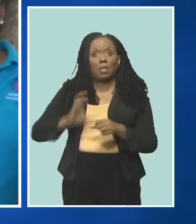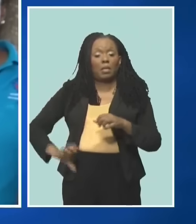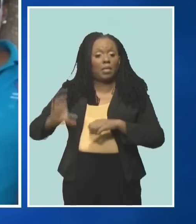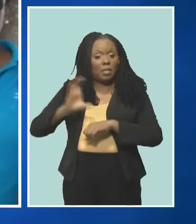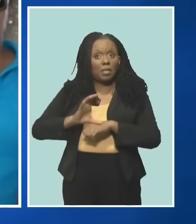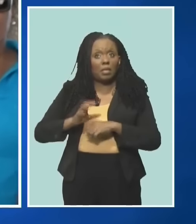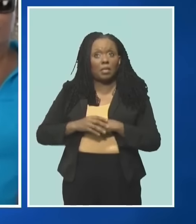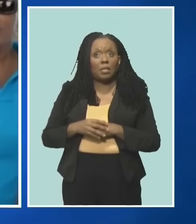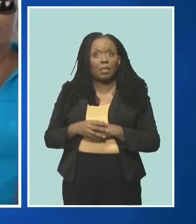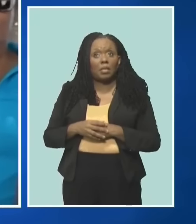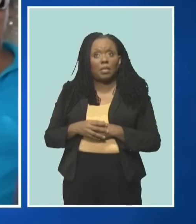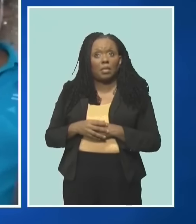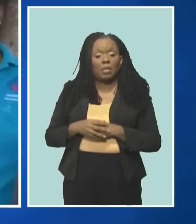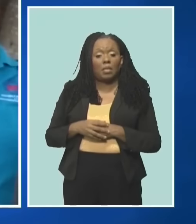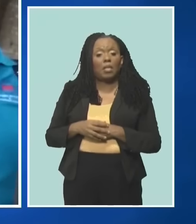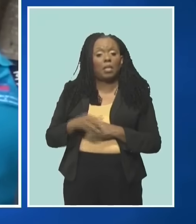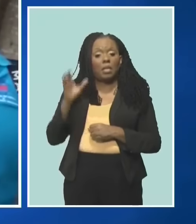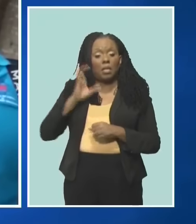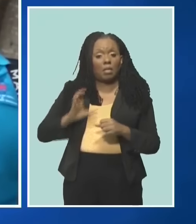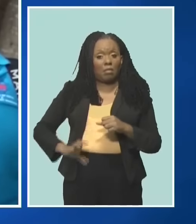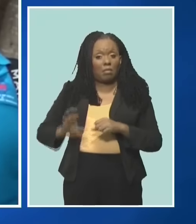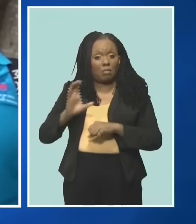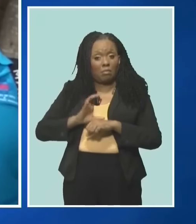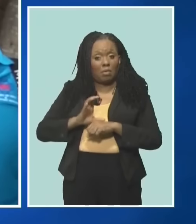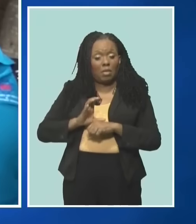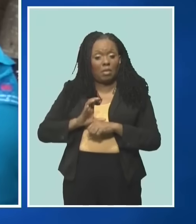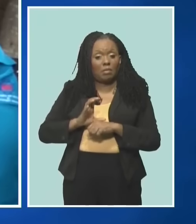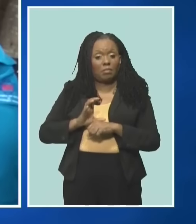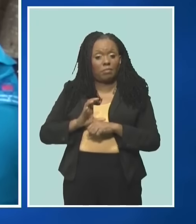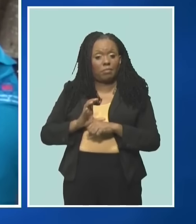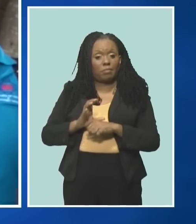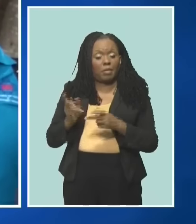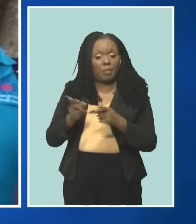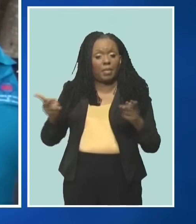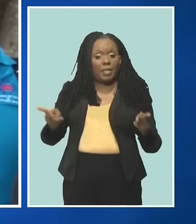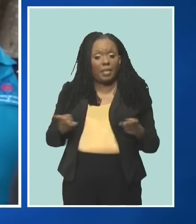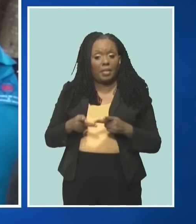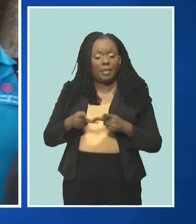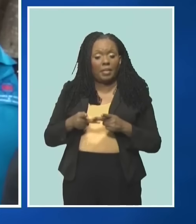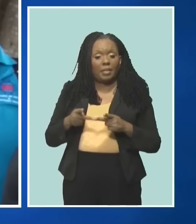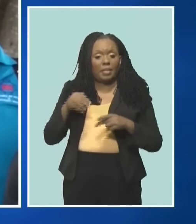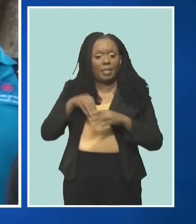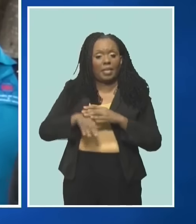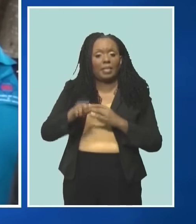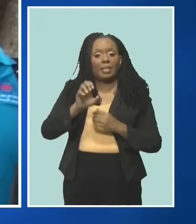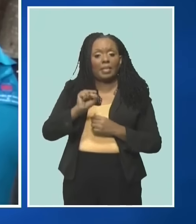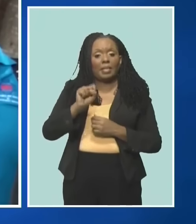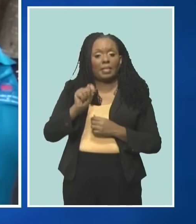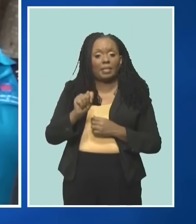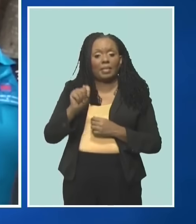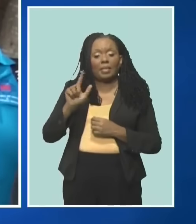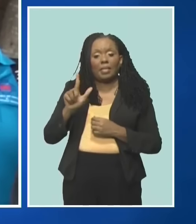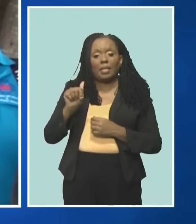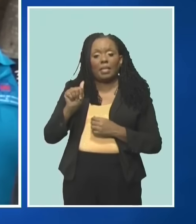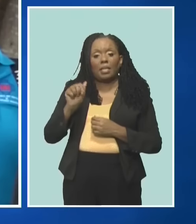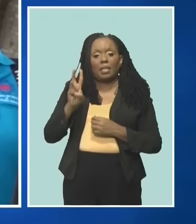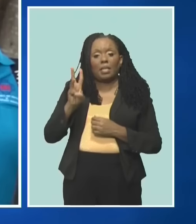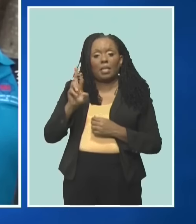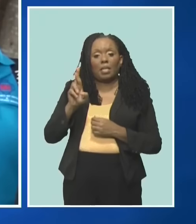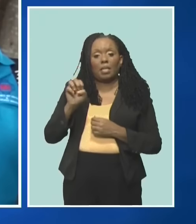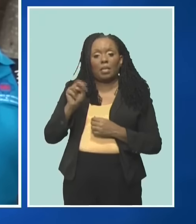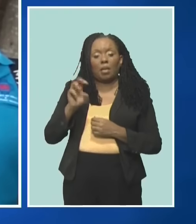in St. Lawrence Gap that has not allowed the workers to join so that their